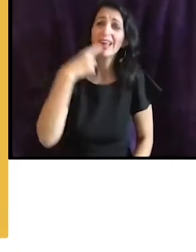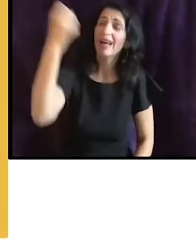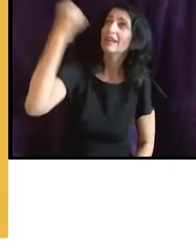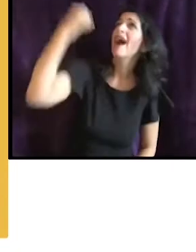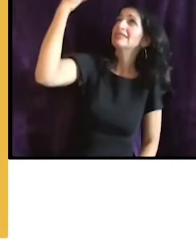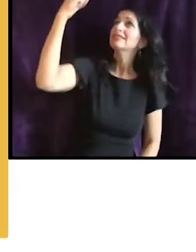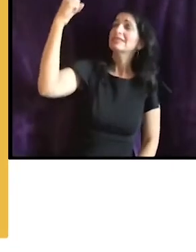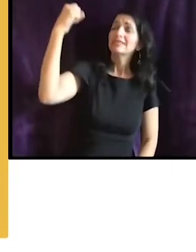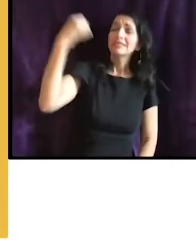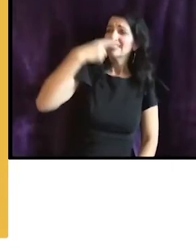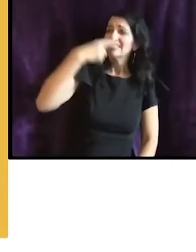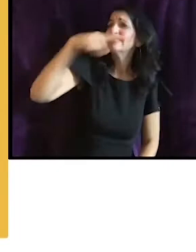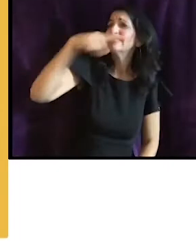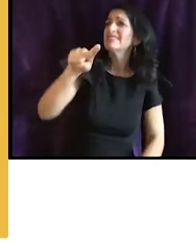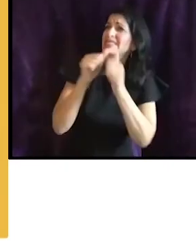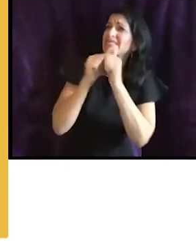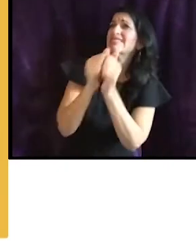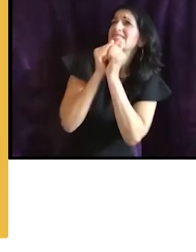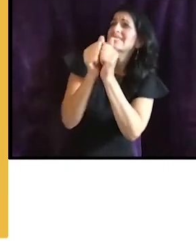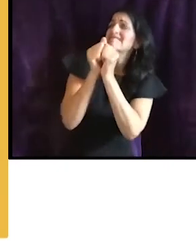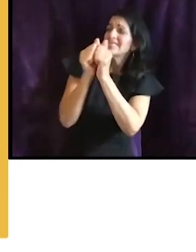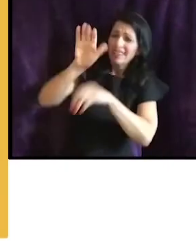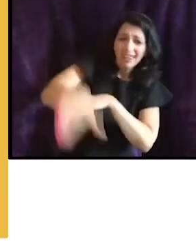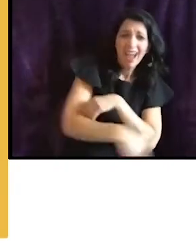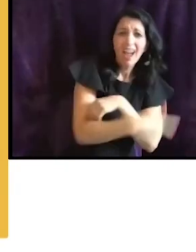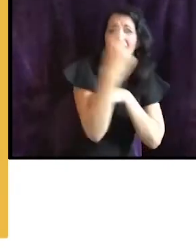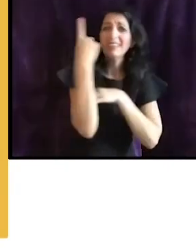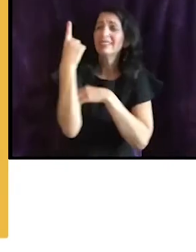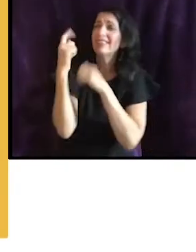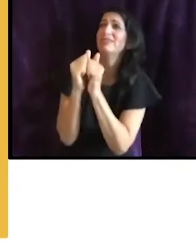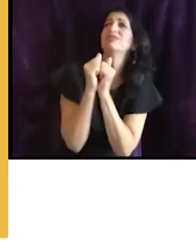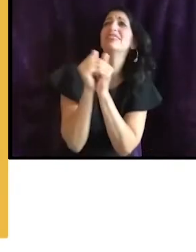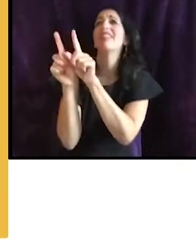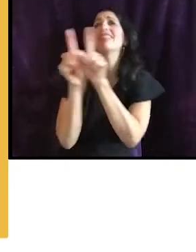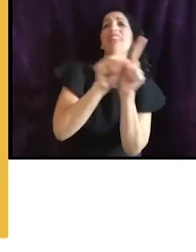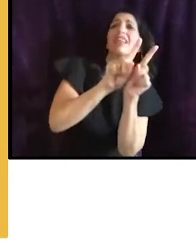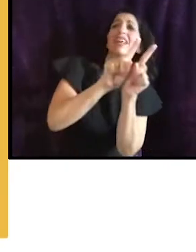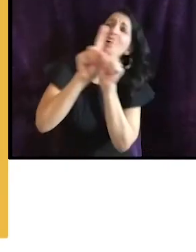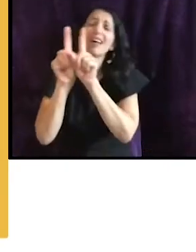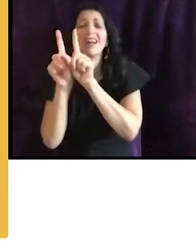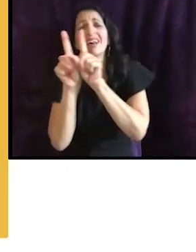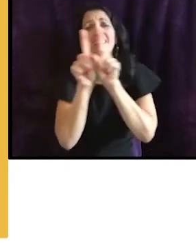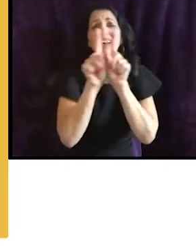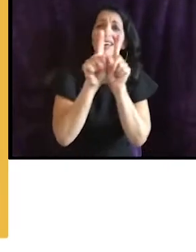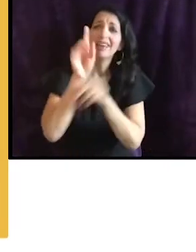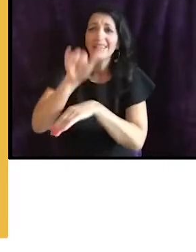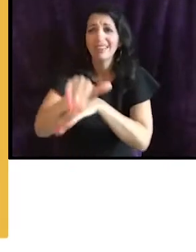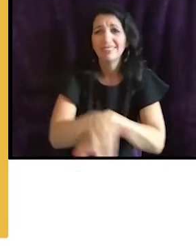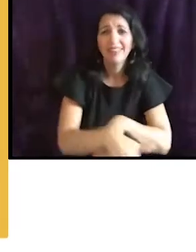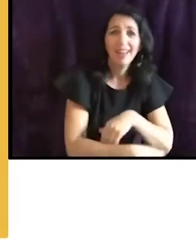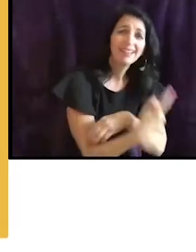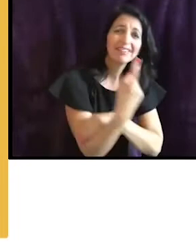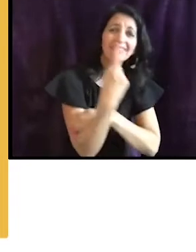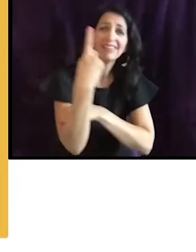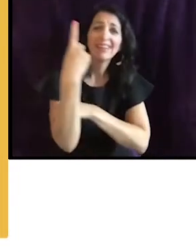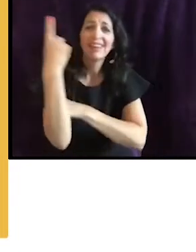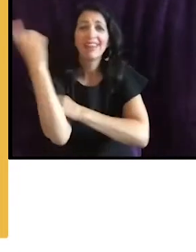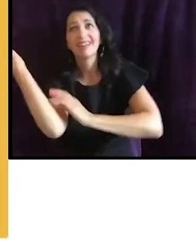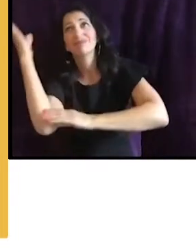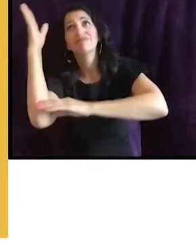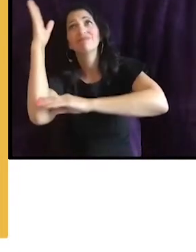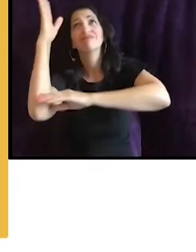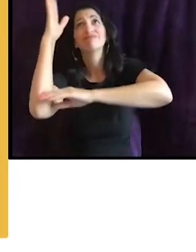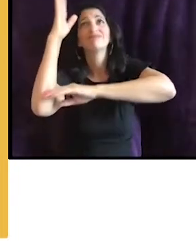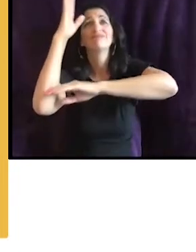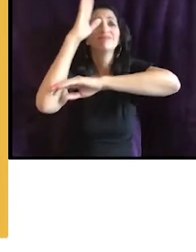Torment won't be through till you let me spend my life making love to you day and night, night